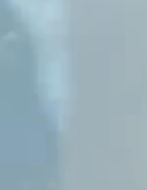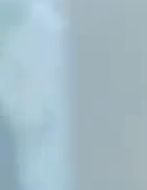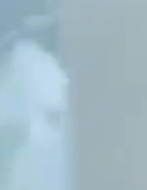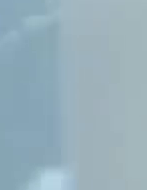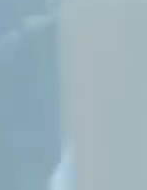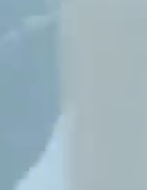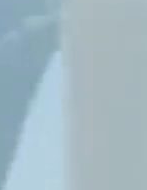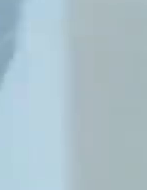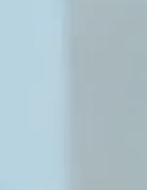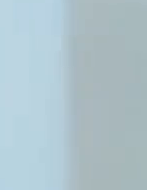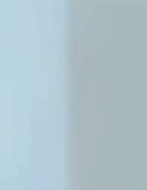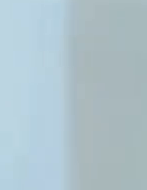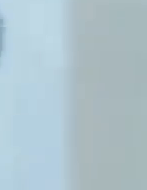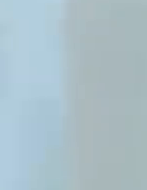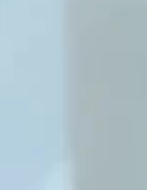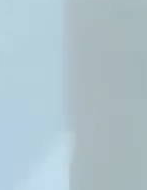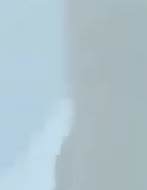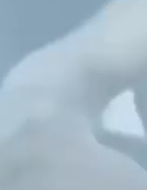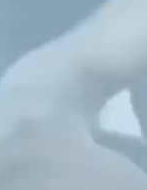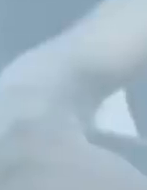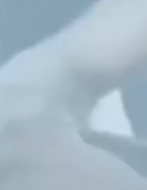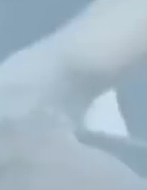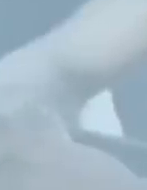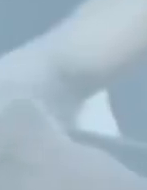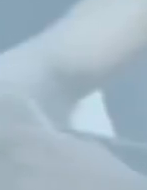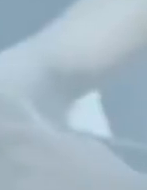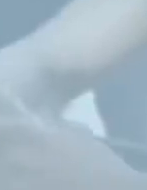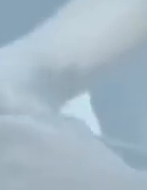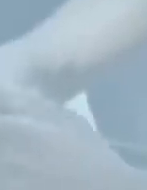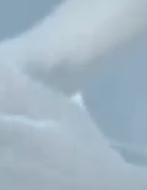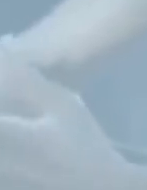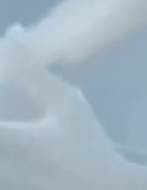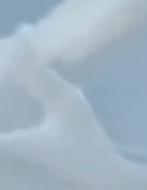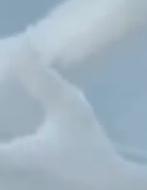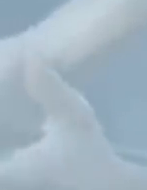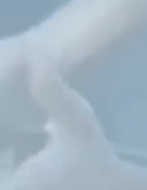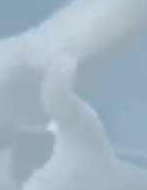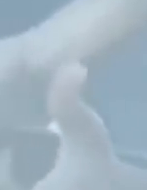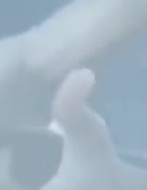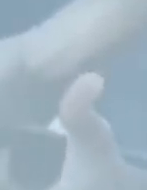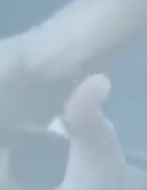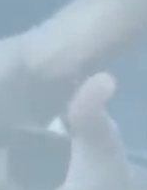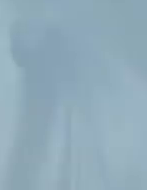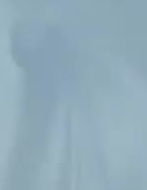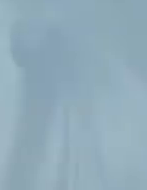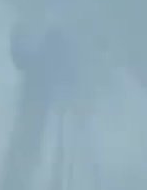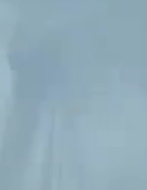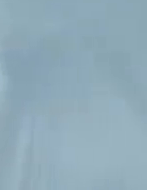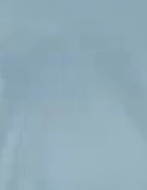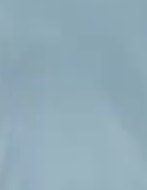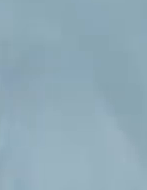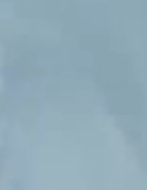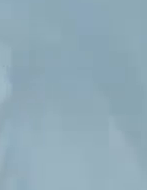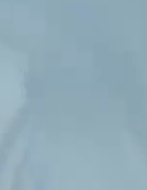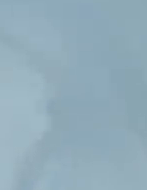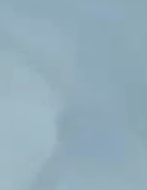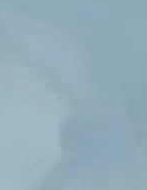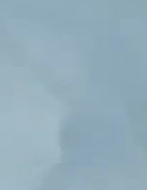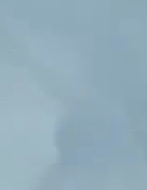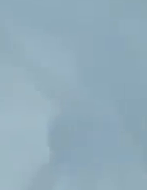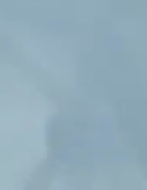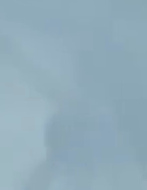Sunday cricket sessions. Putting a 6 love on your friends. Kissing your